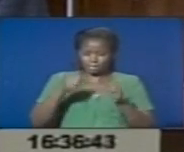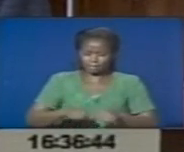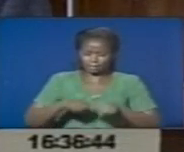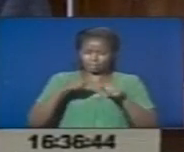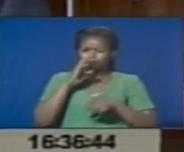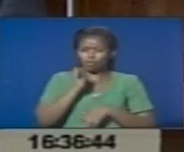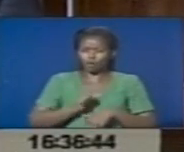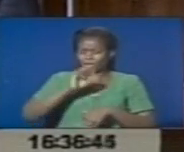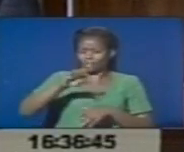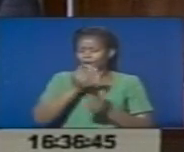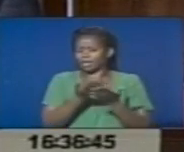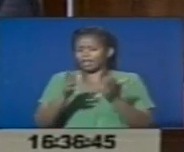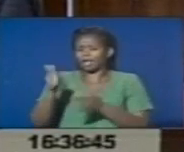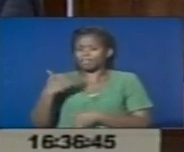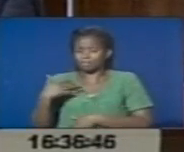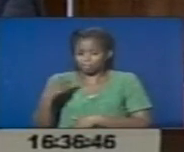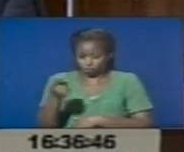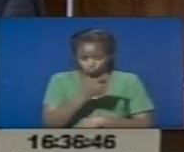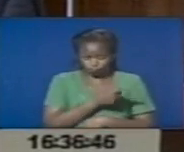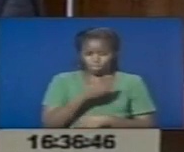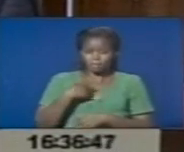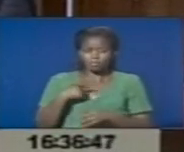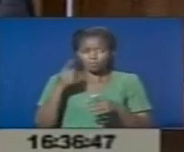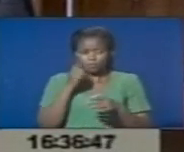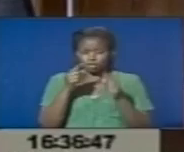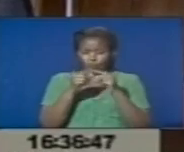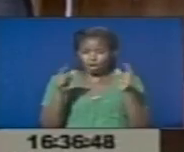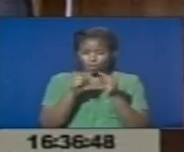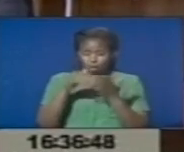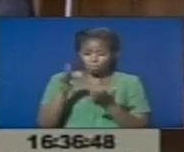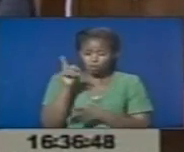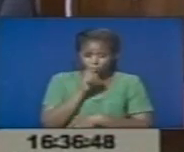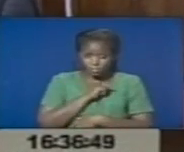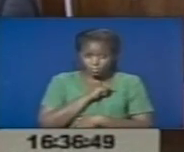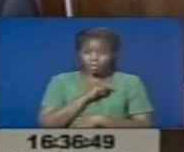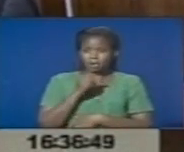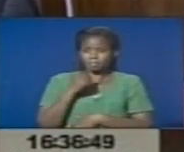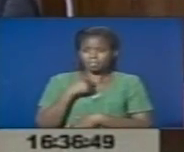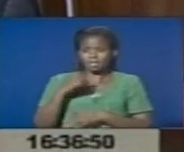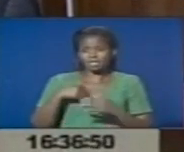Because a lot have been said. Sam Kituku, Citizen Weekend.